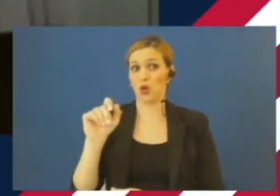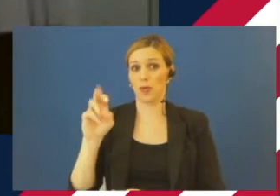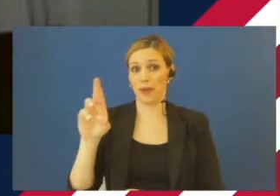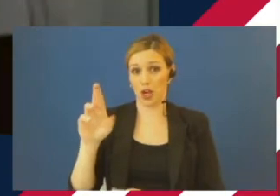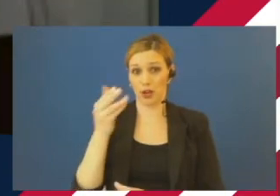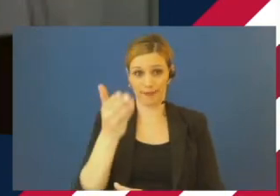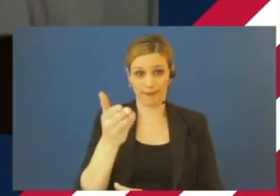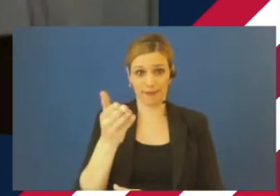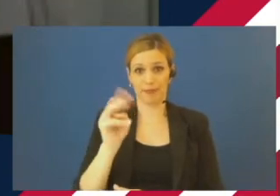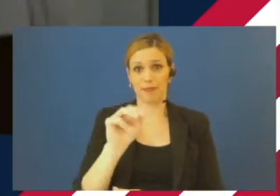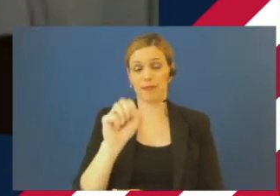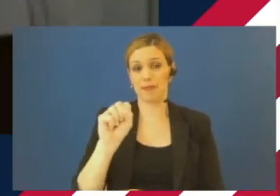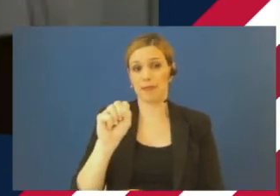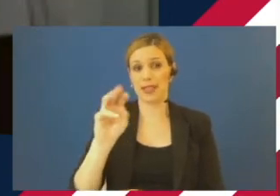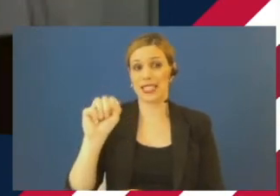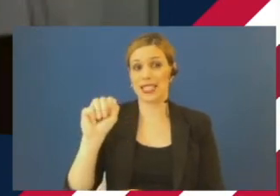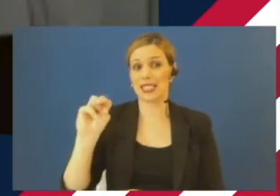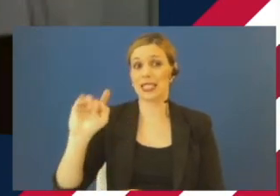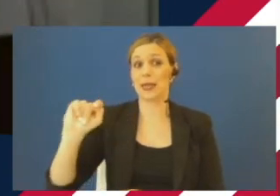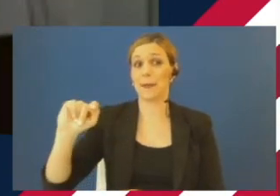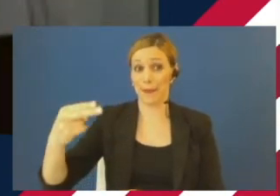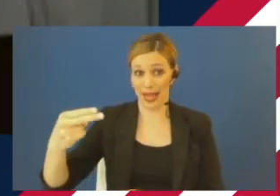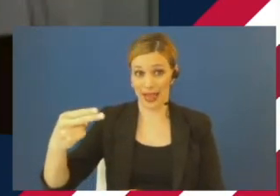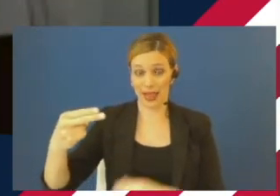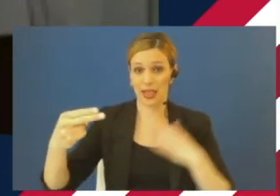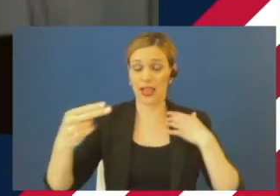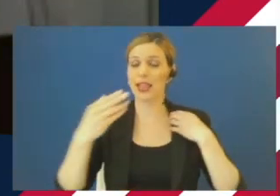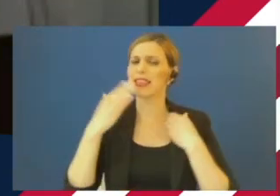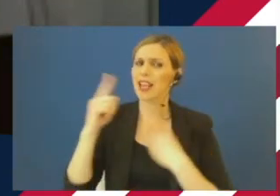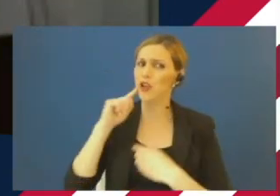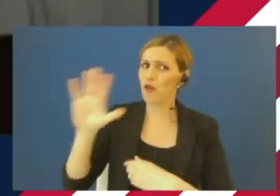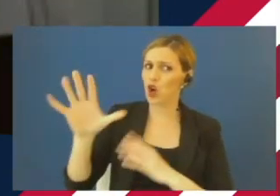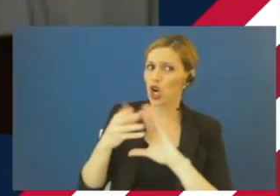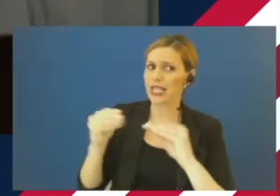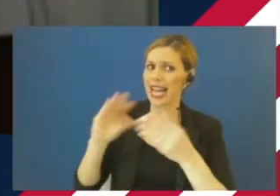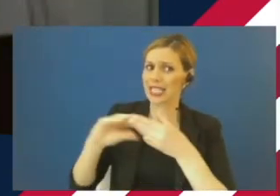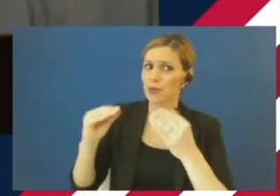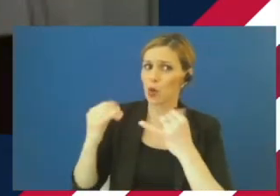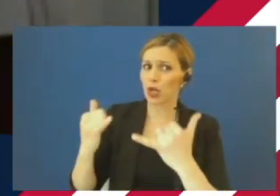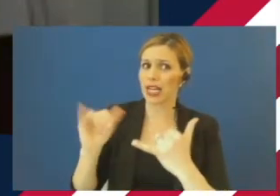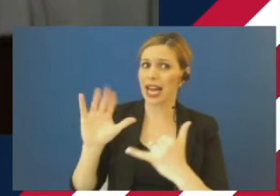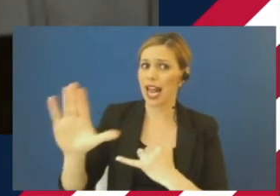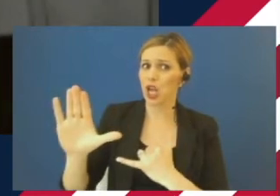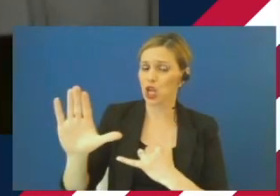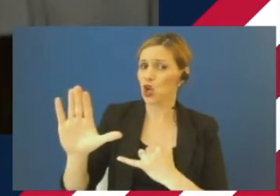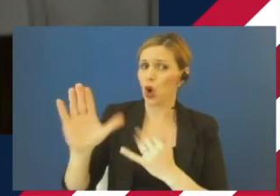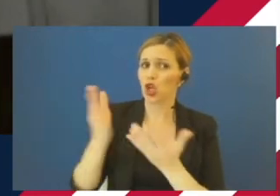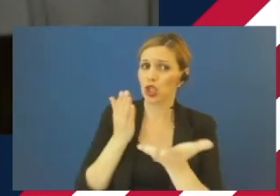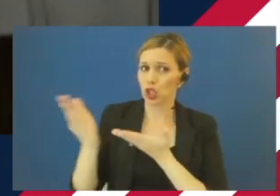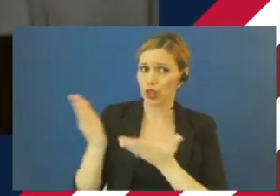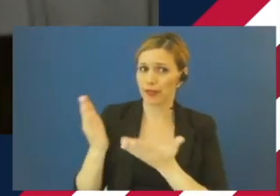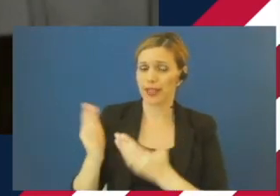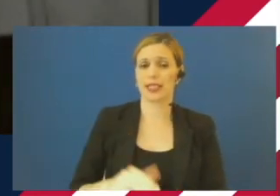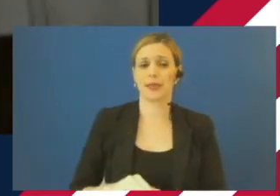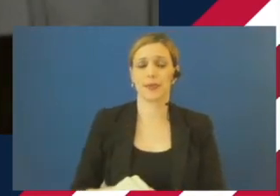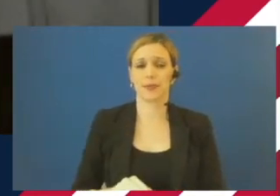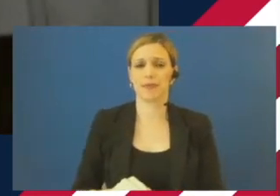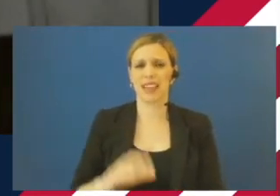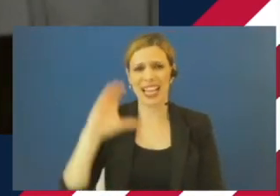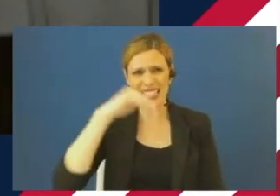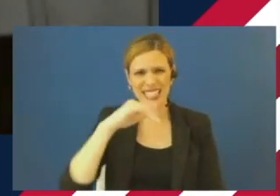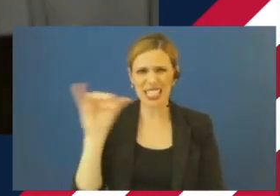your testimony today and for your public service. It seems like over the last decade or